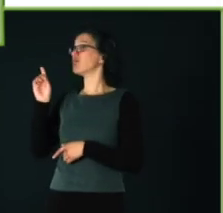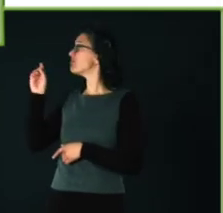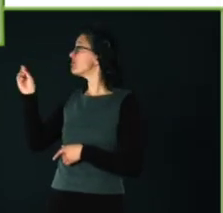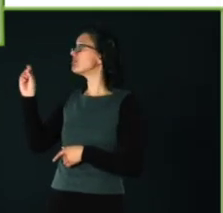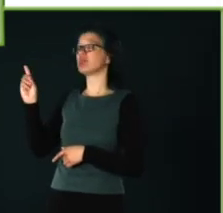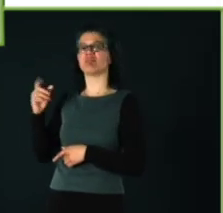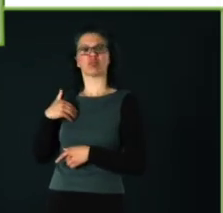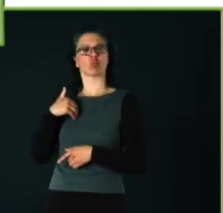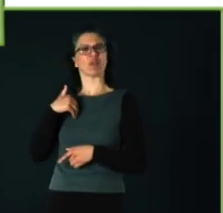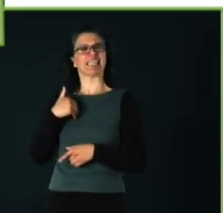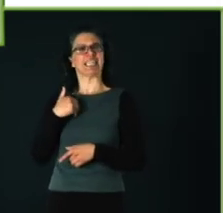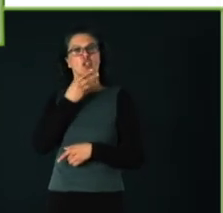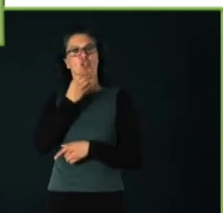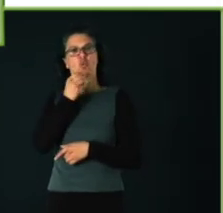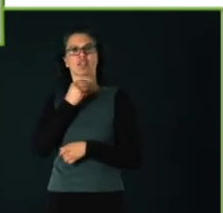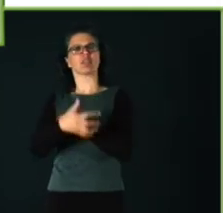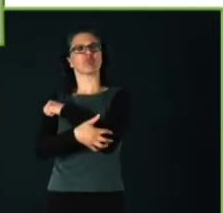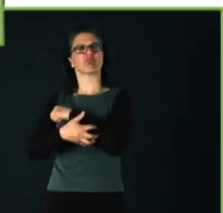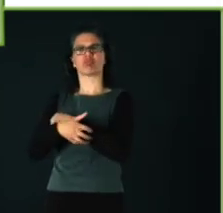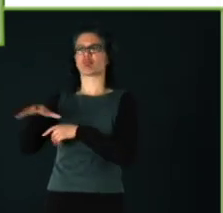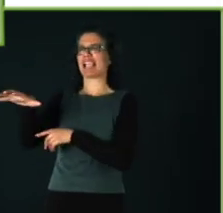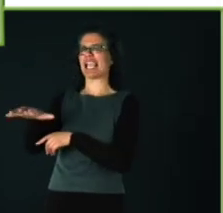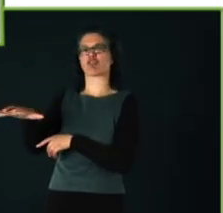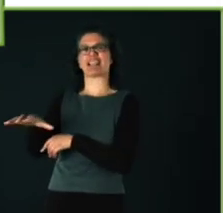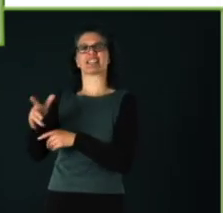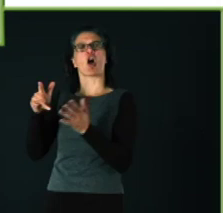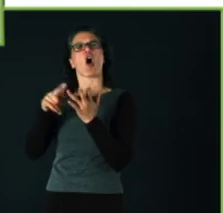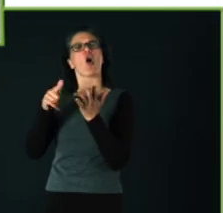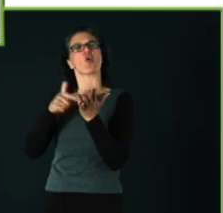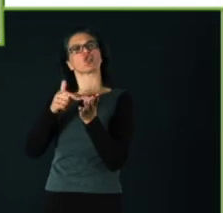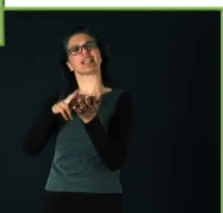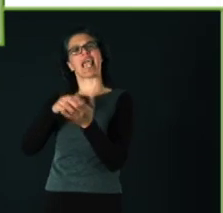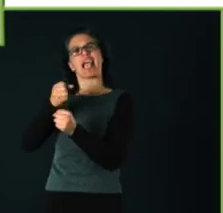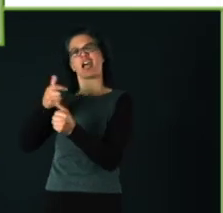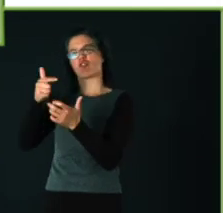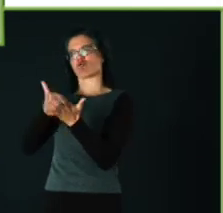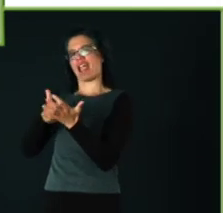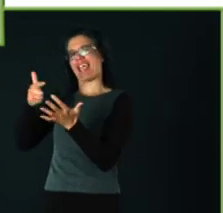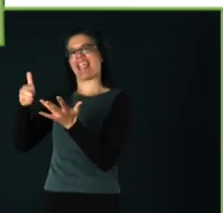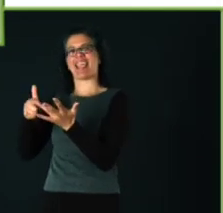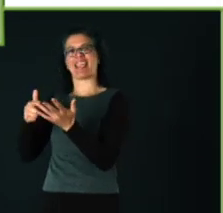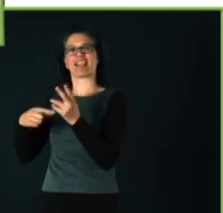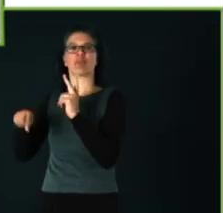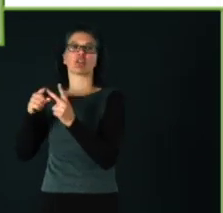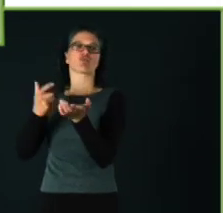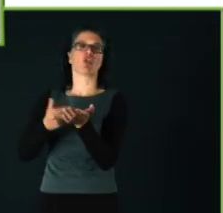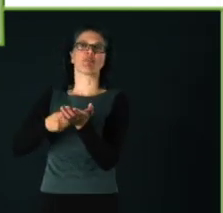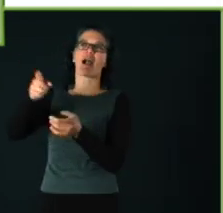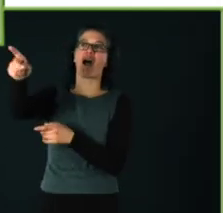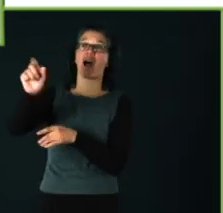and poverty areas like Otangri and Rauamanga, I'd like to see that we run buses to get kids